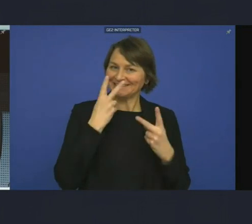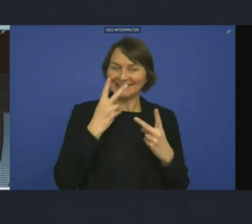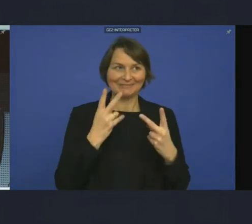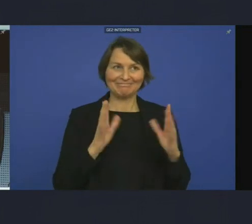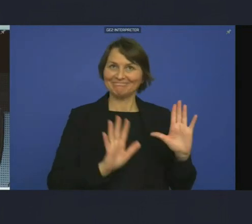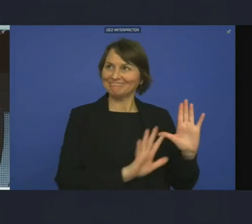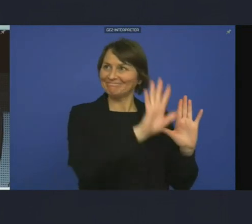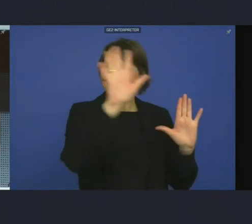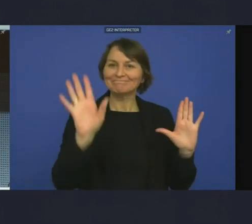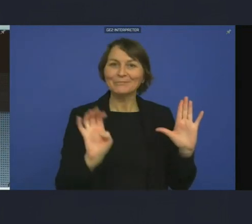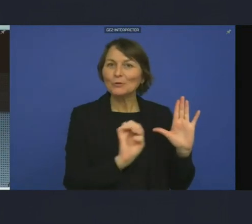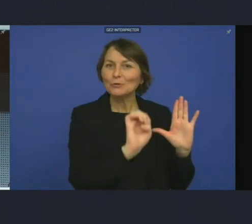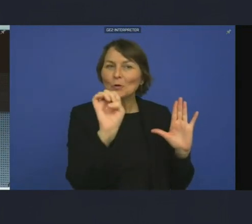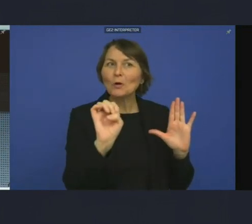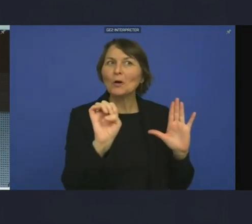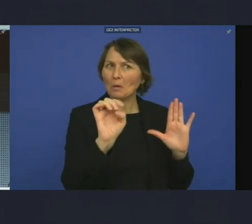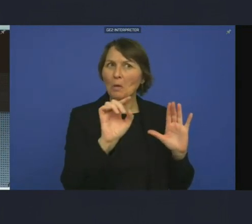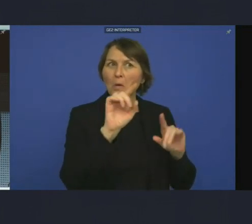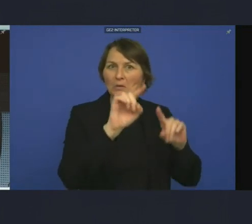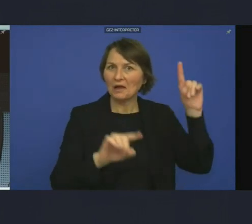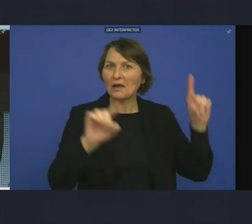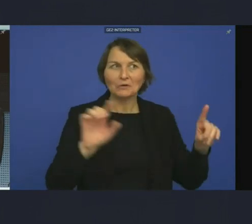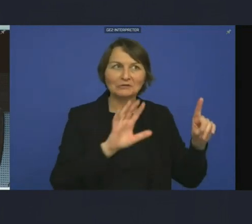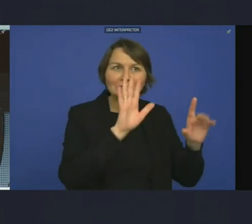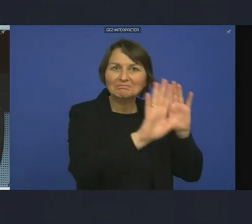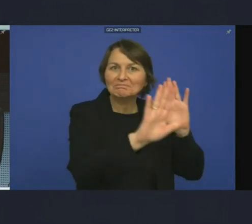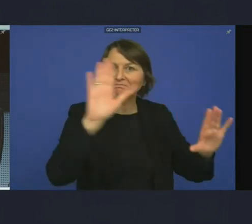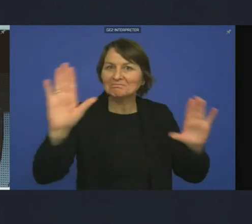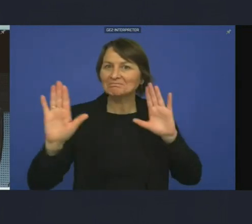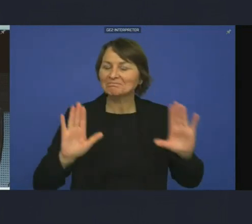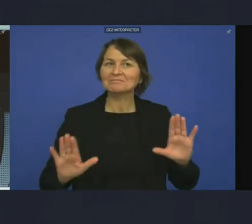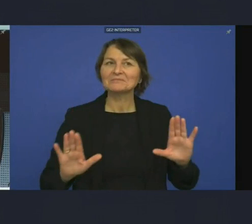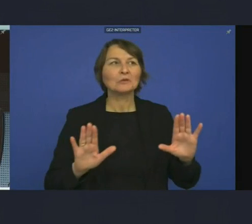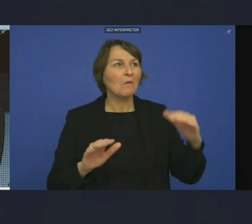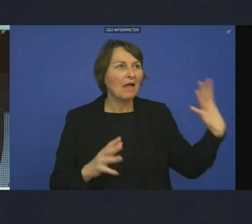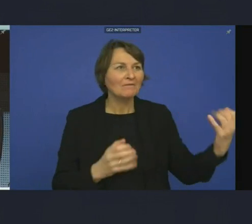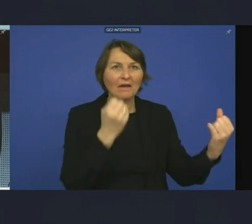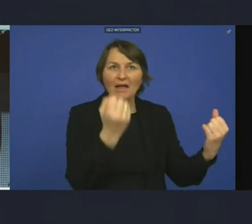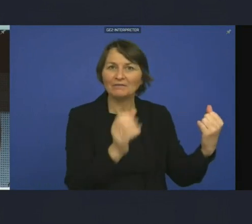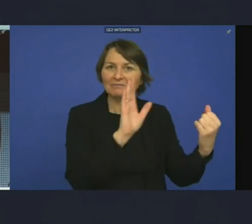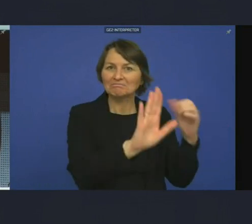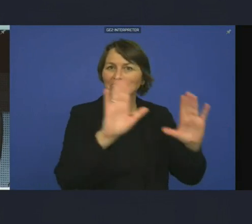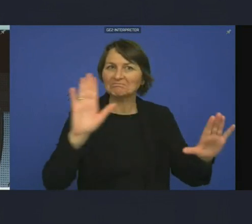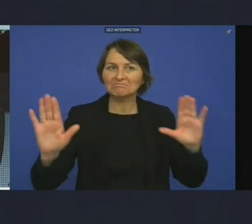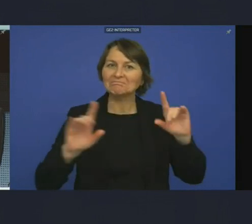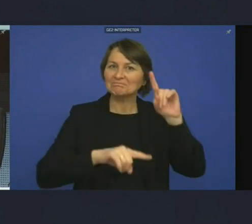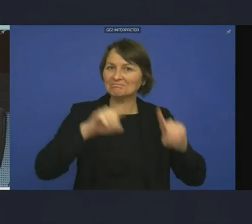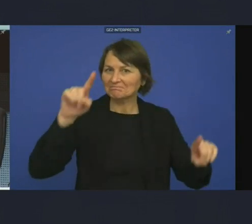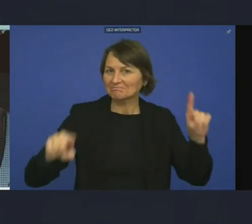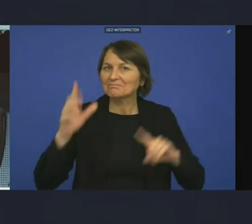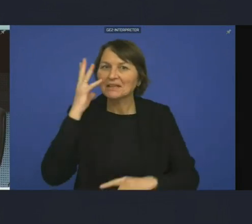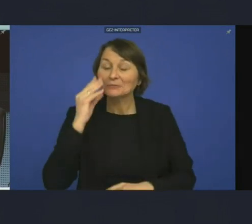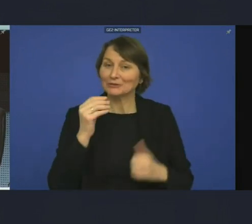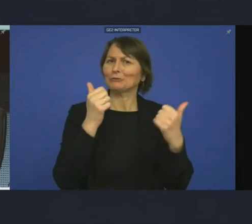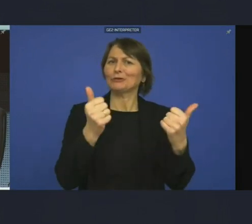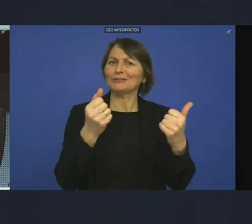diverse approaches, and everybody can have experiences that are worth sharing. So Heidi, coming from one